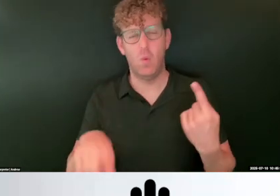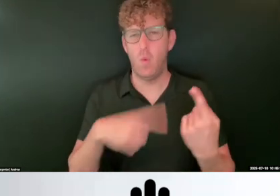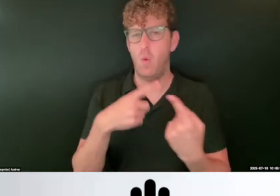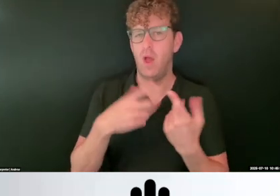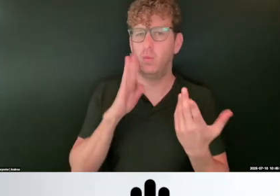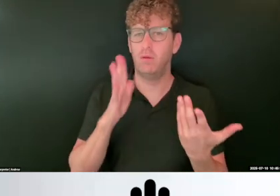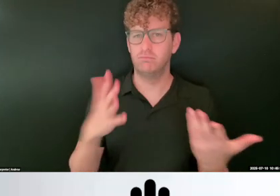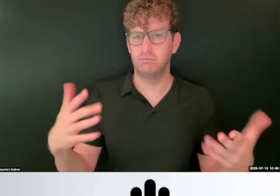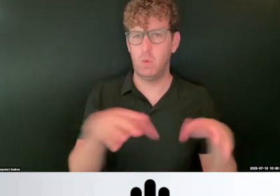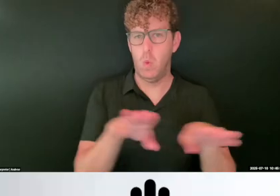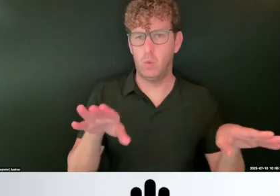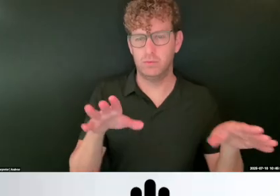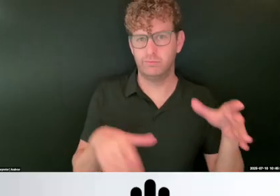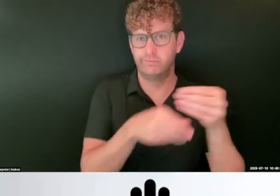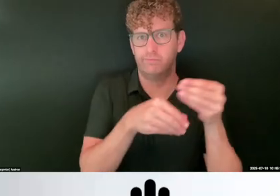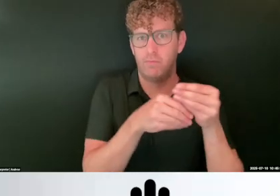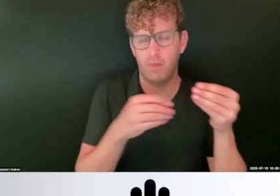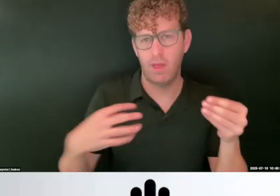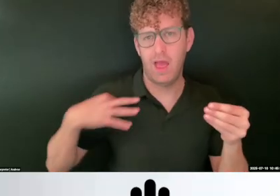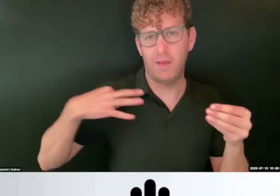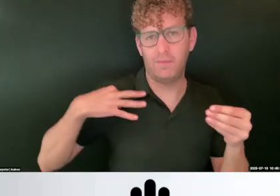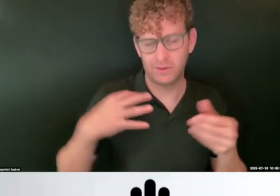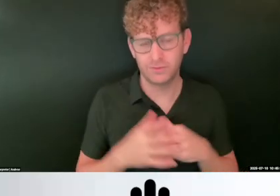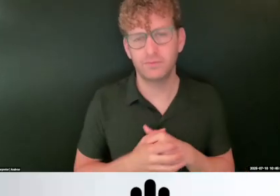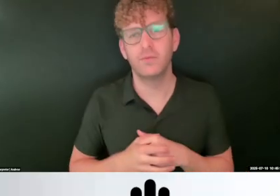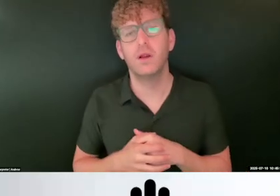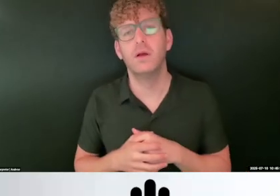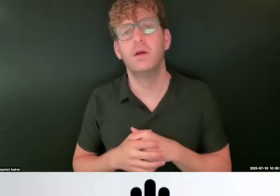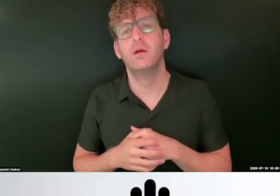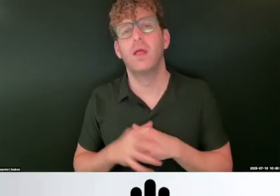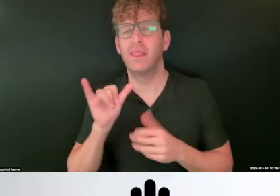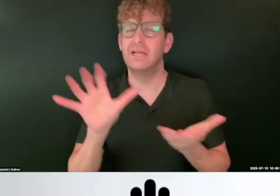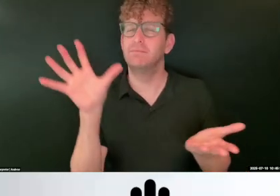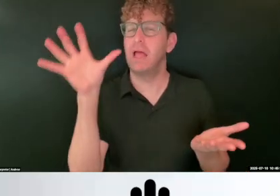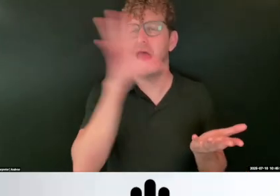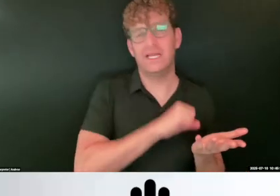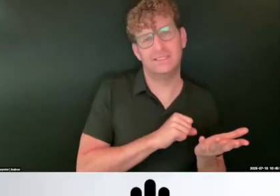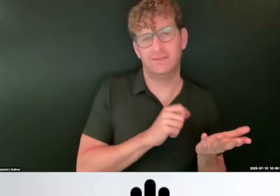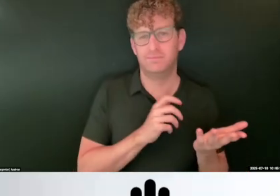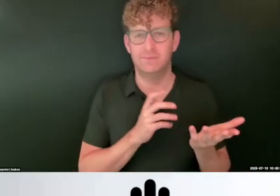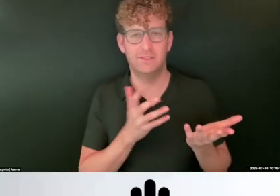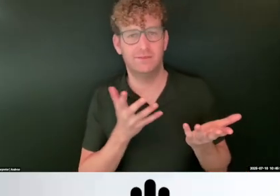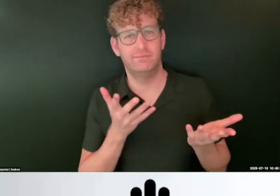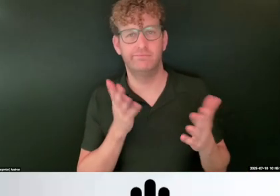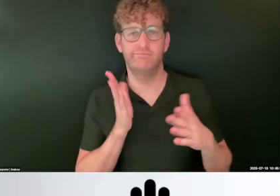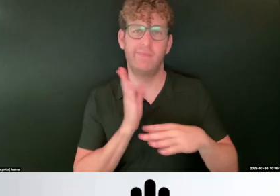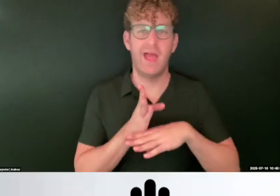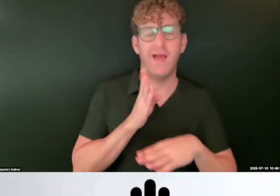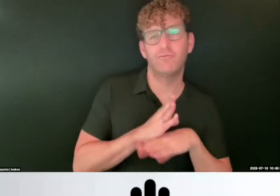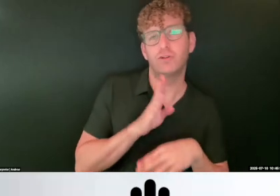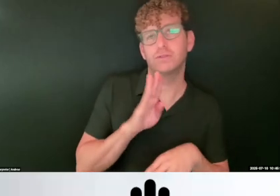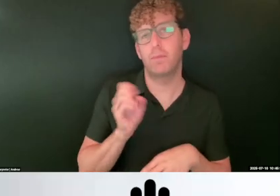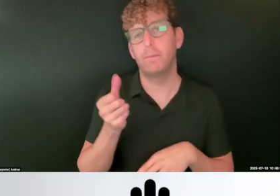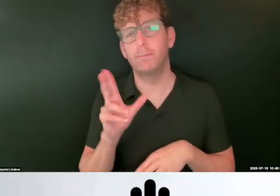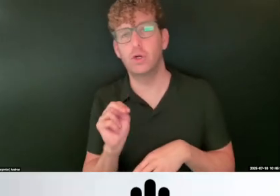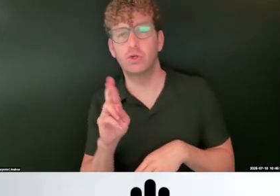average burn rate per quarter. But demand is always fluctuating. So yeah, and I can